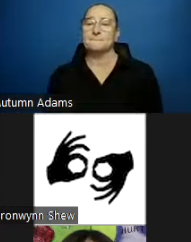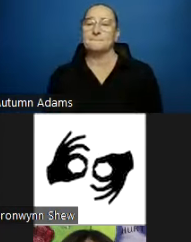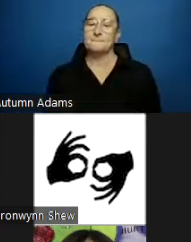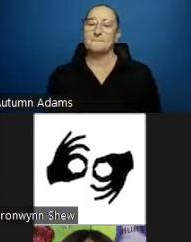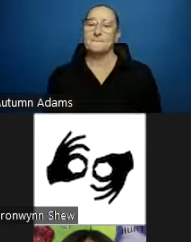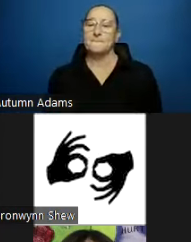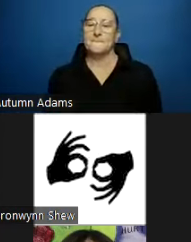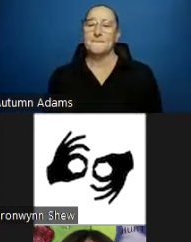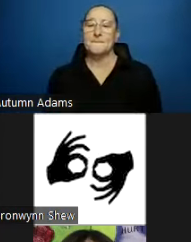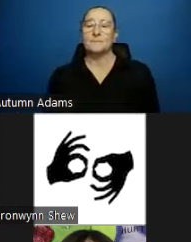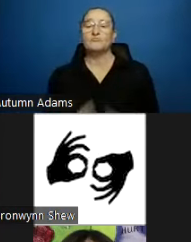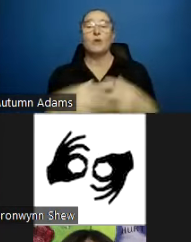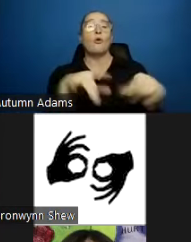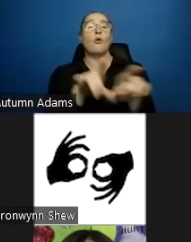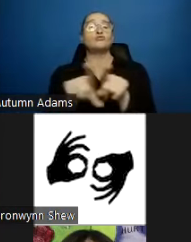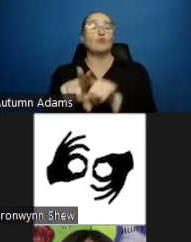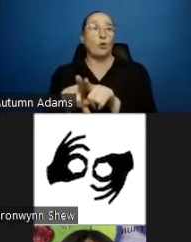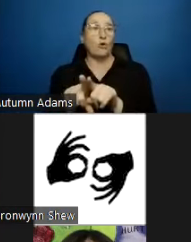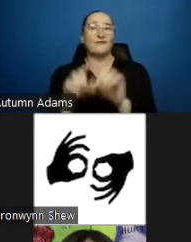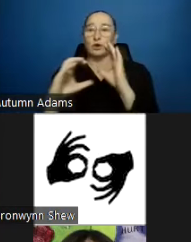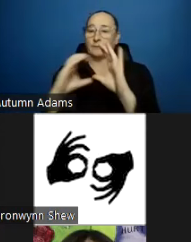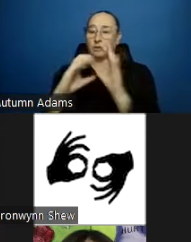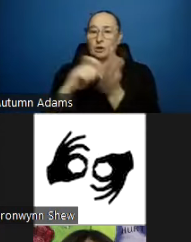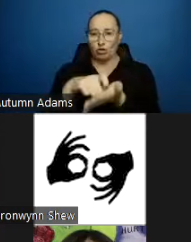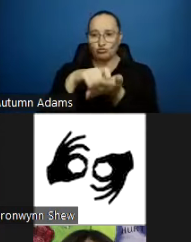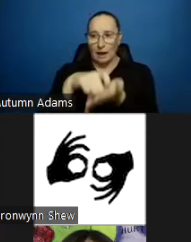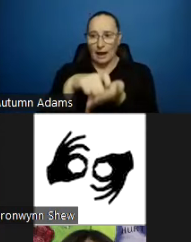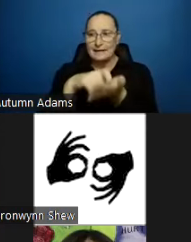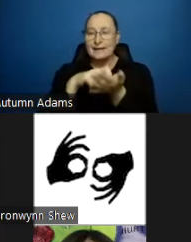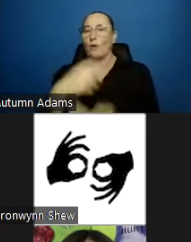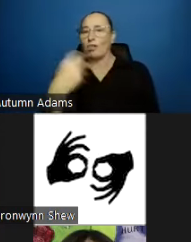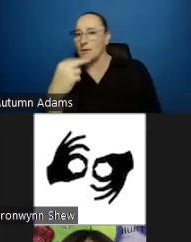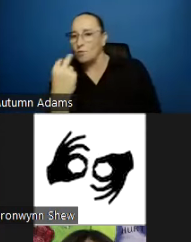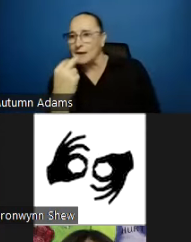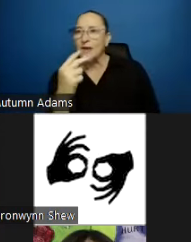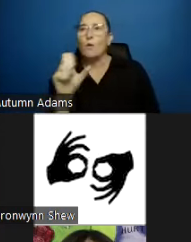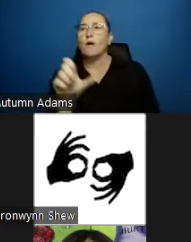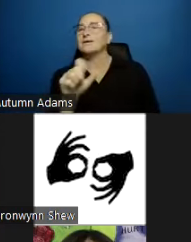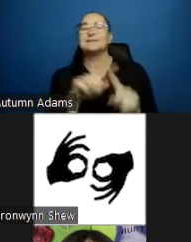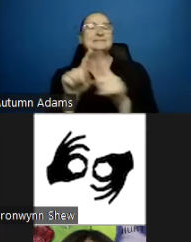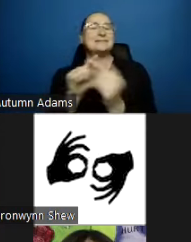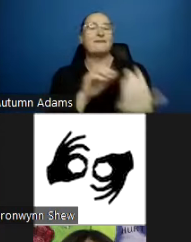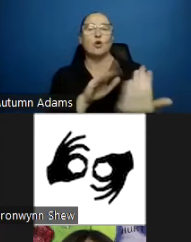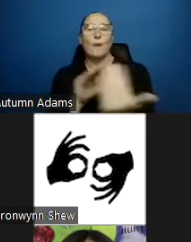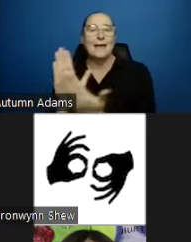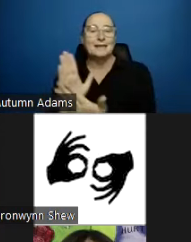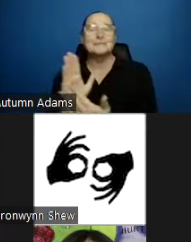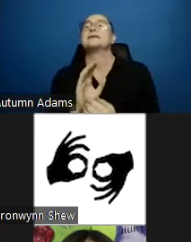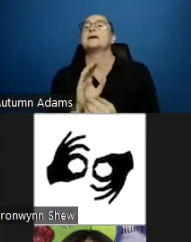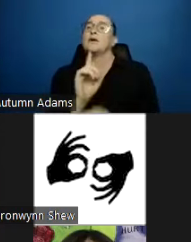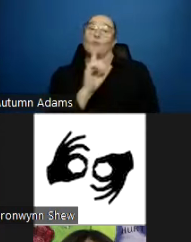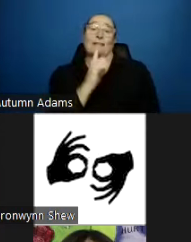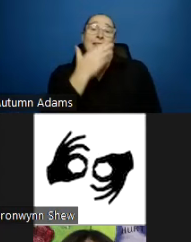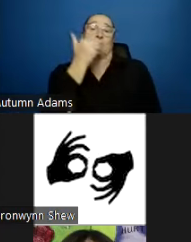And also, if you communicate through writing or lip reading or other ways, really the best way